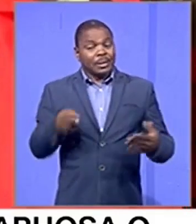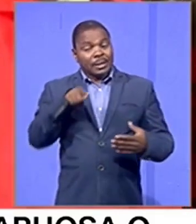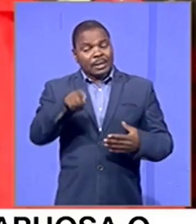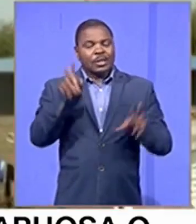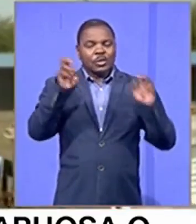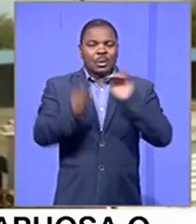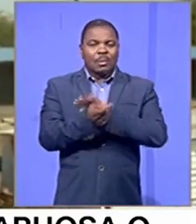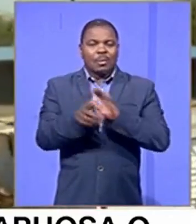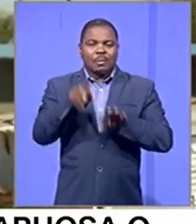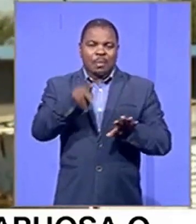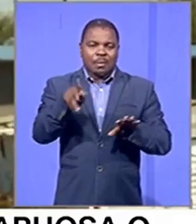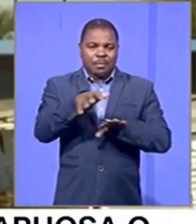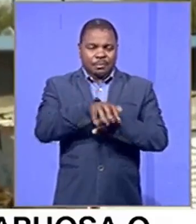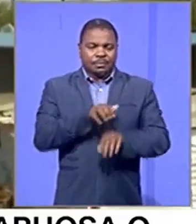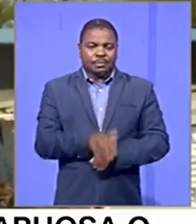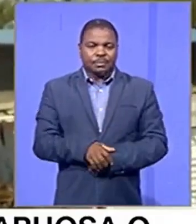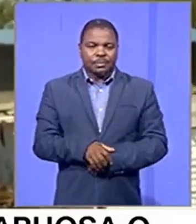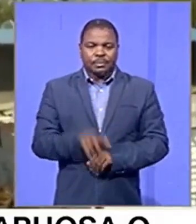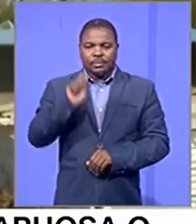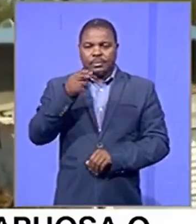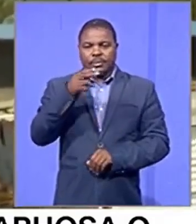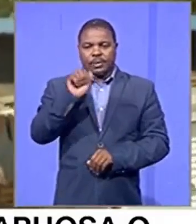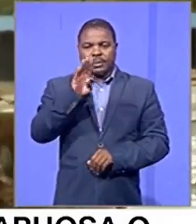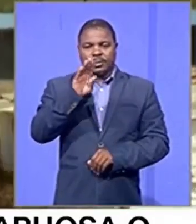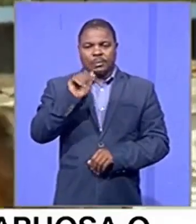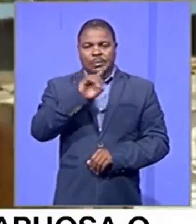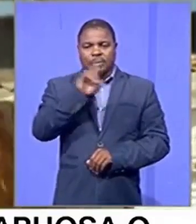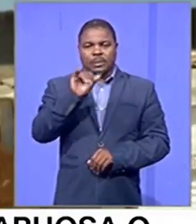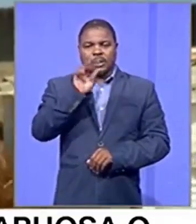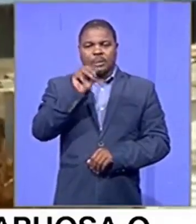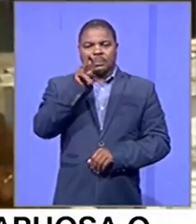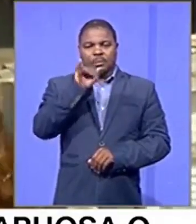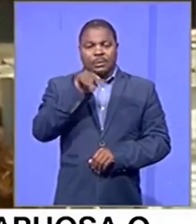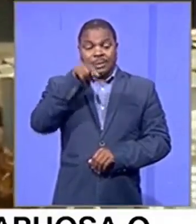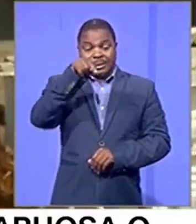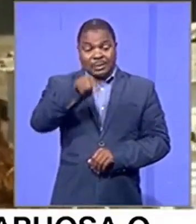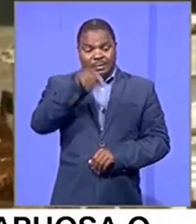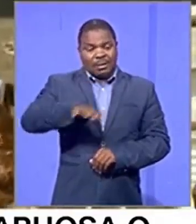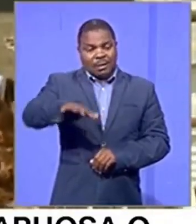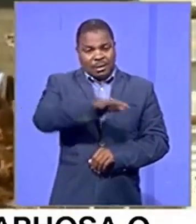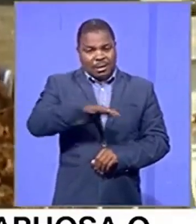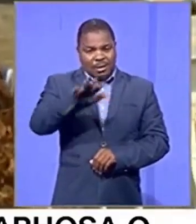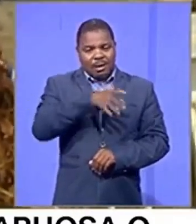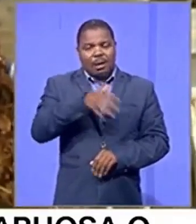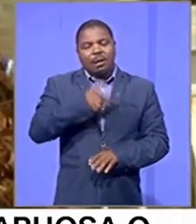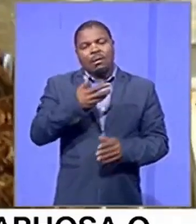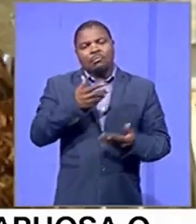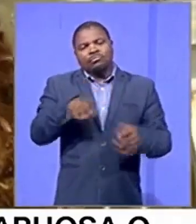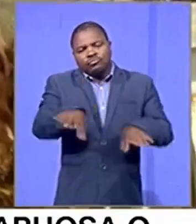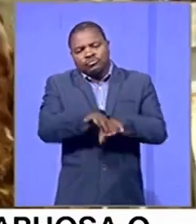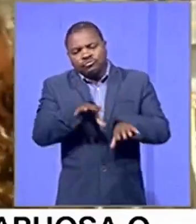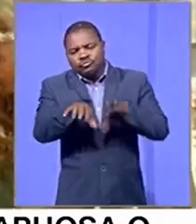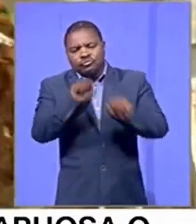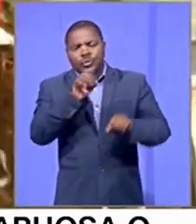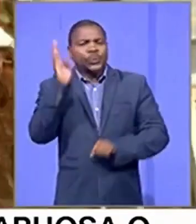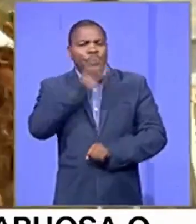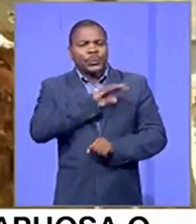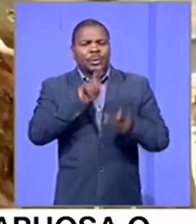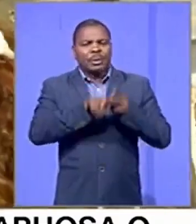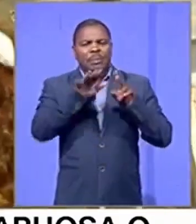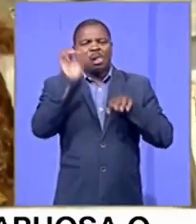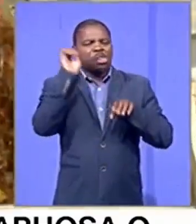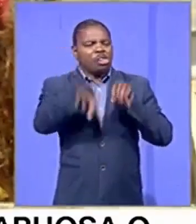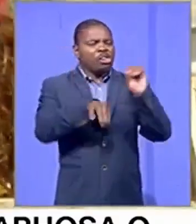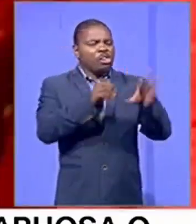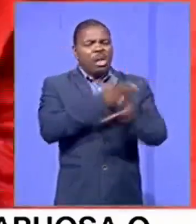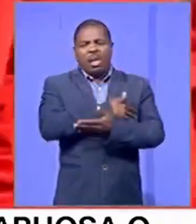kwa phalaphala. Masepala wa Thaba Zimbi ga o le ditlakala mo tikologong ye fao batho ba fetša go ba lahlela ditlakala gohle ntle